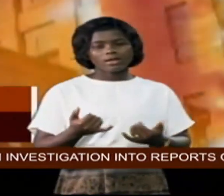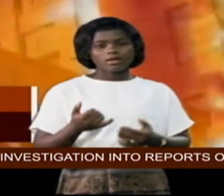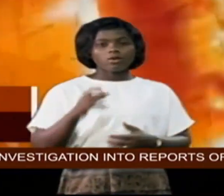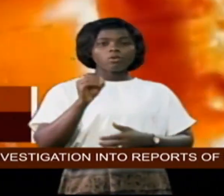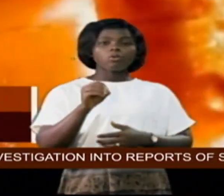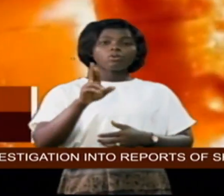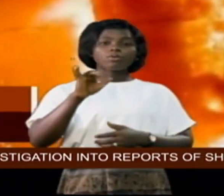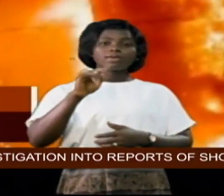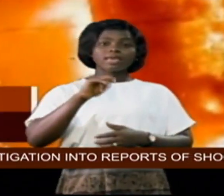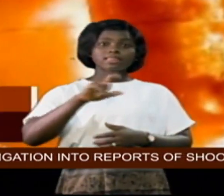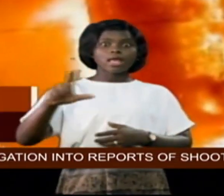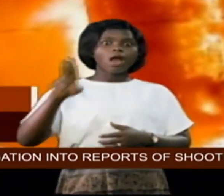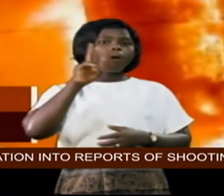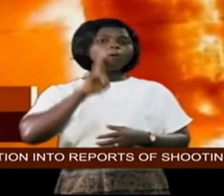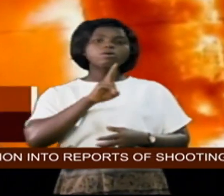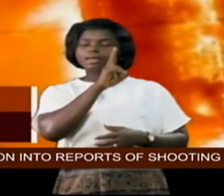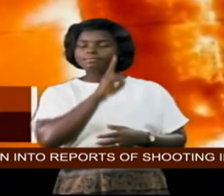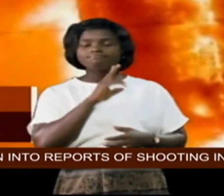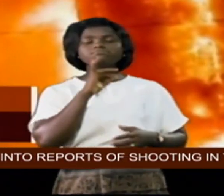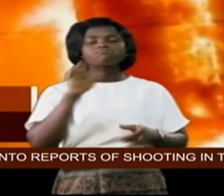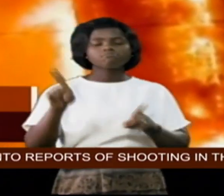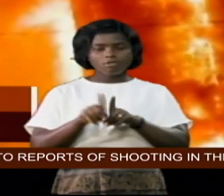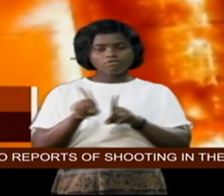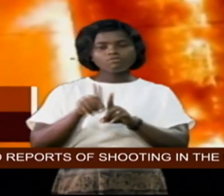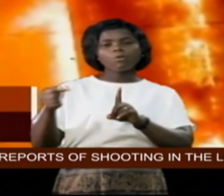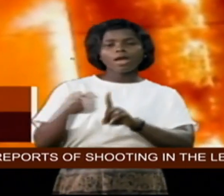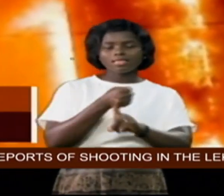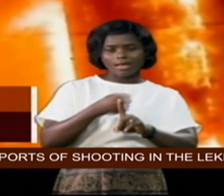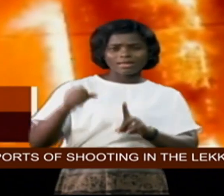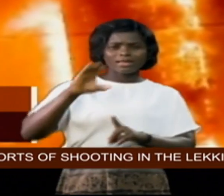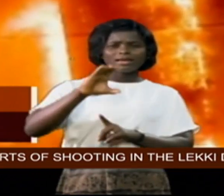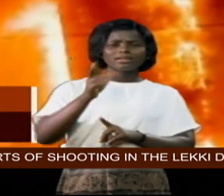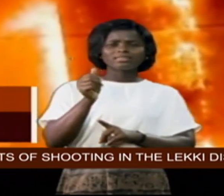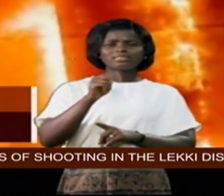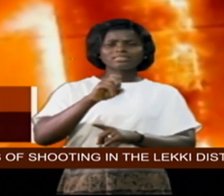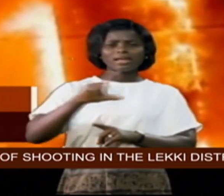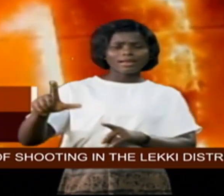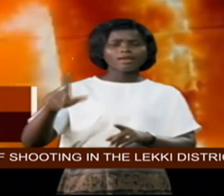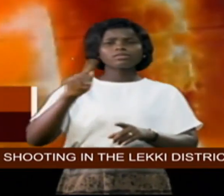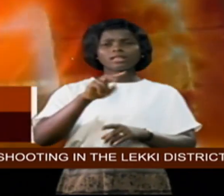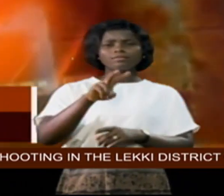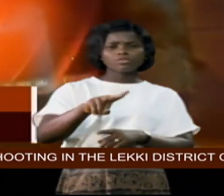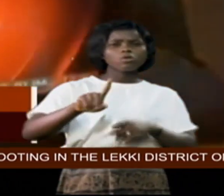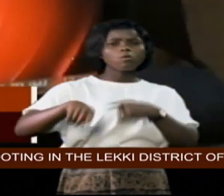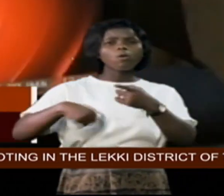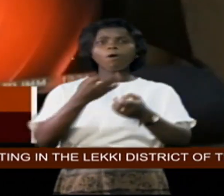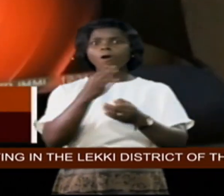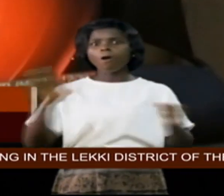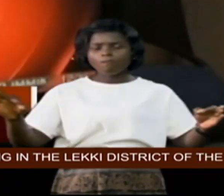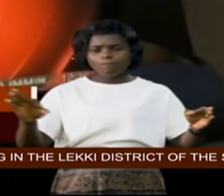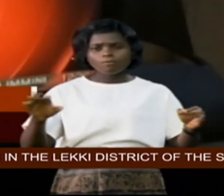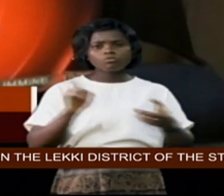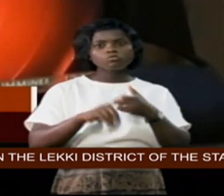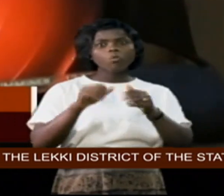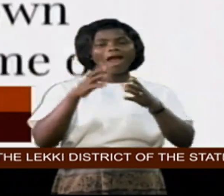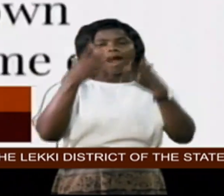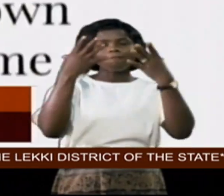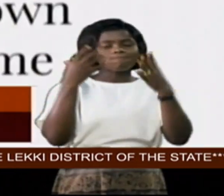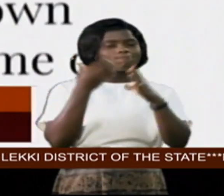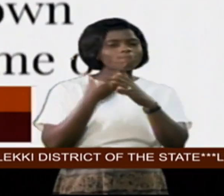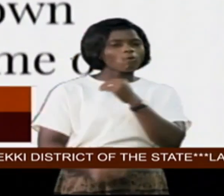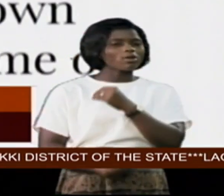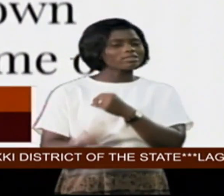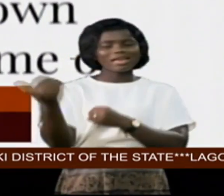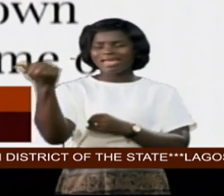are attacked by the arsonists. Meanwhile, Channels Television temporarily went off air to avoid any attacks on